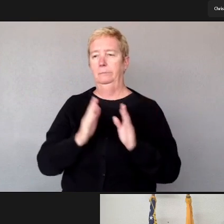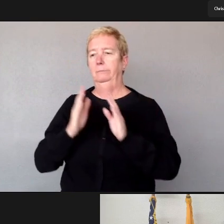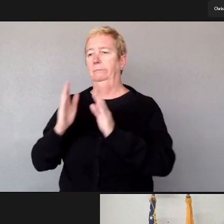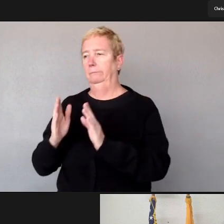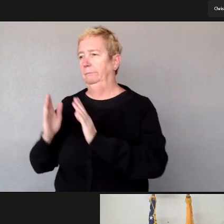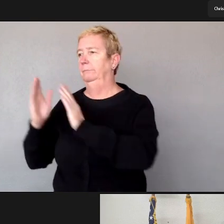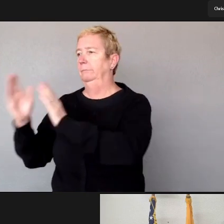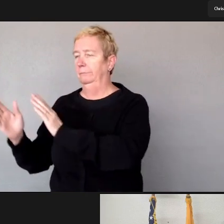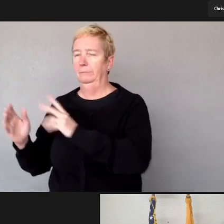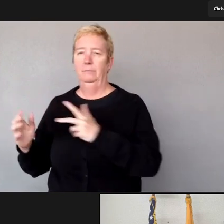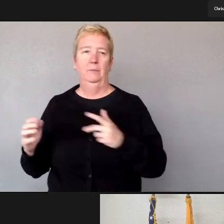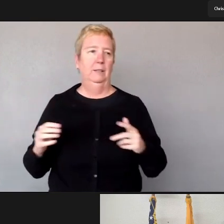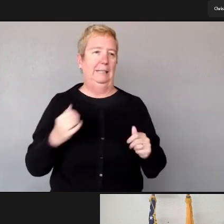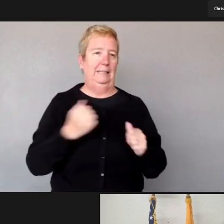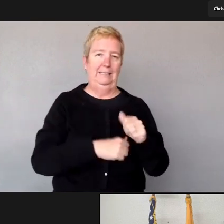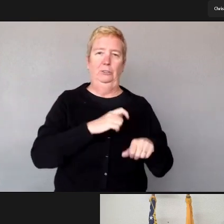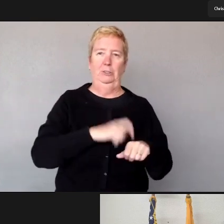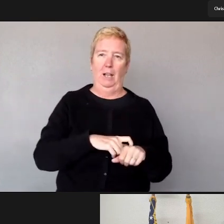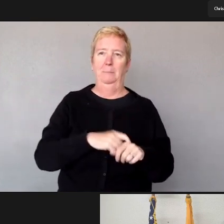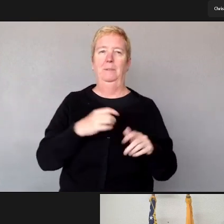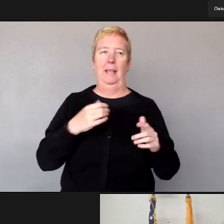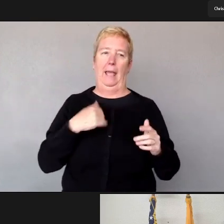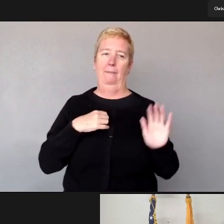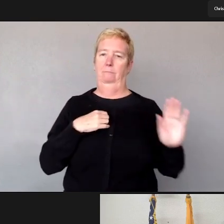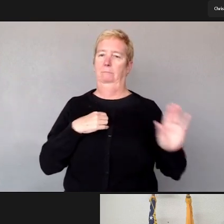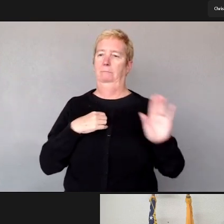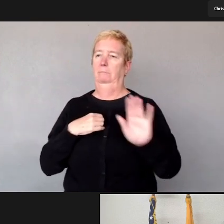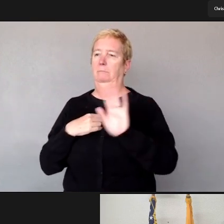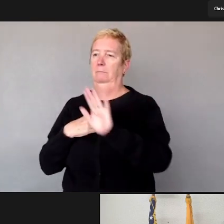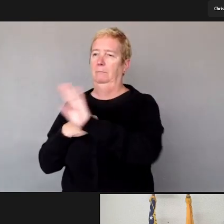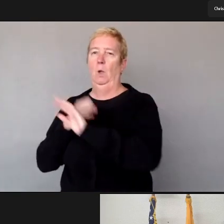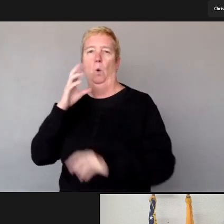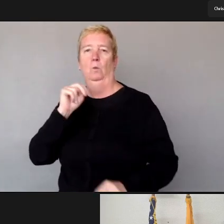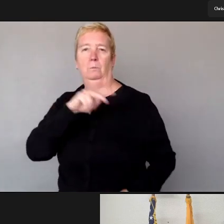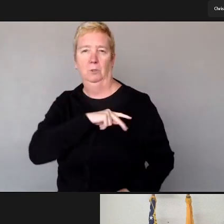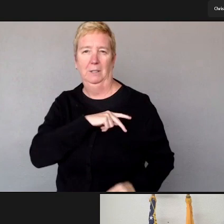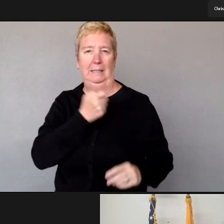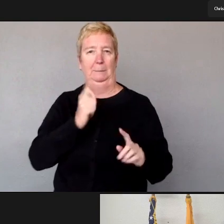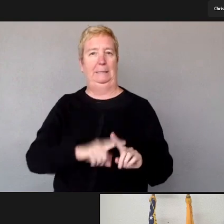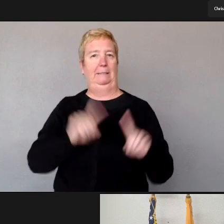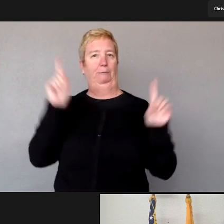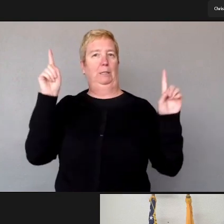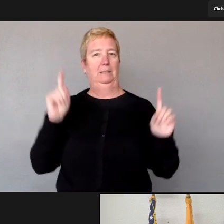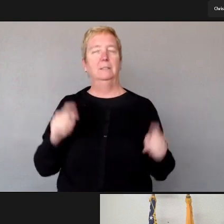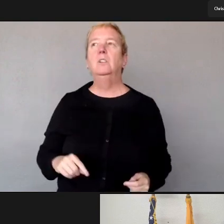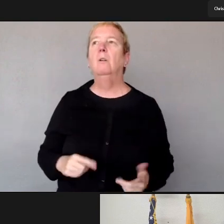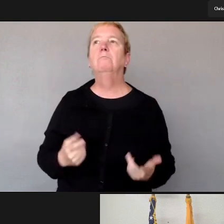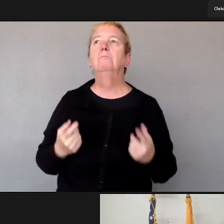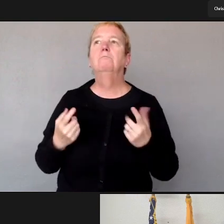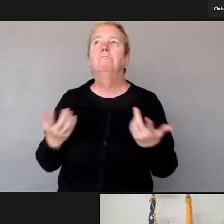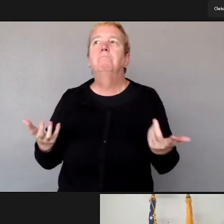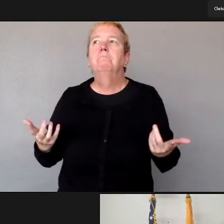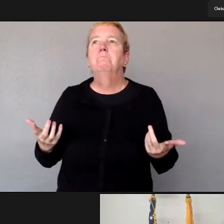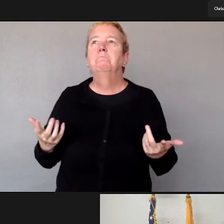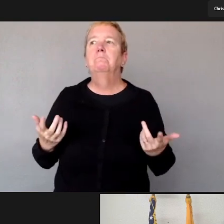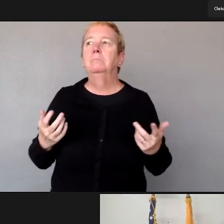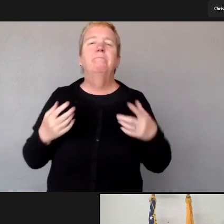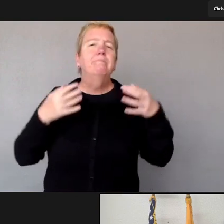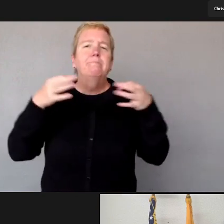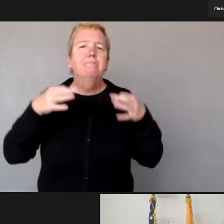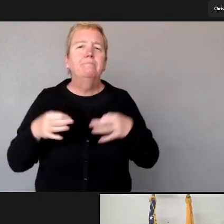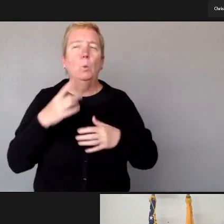boosters or shots have rolled out, they have all kind of changed a little bit. And so I guess I'm just curious if you could give us a picture of maybe